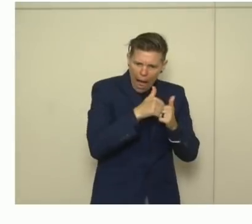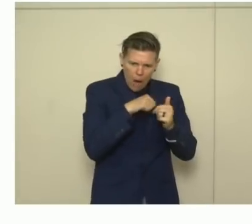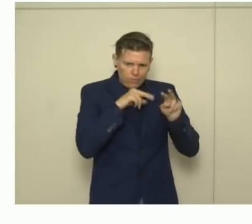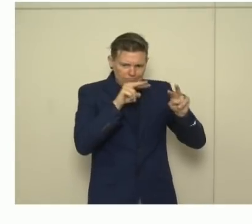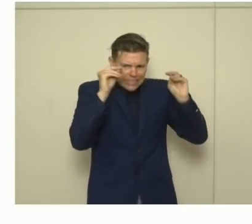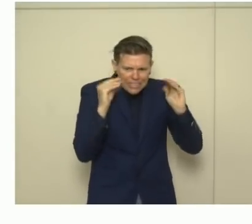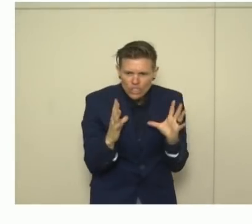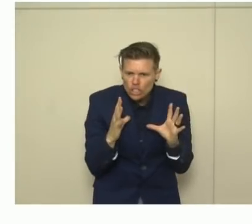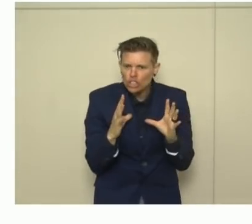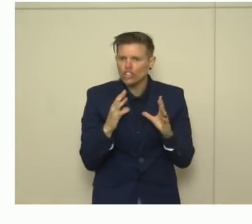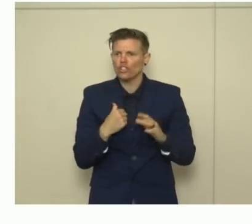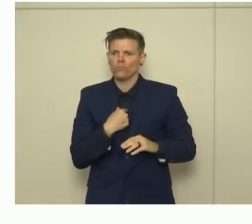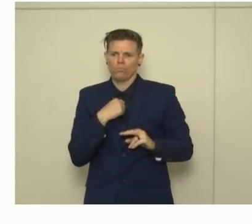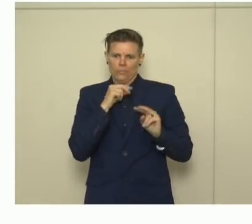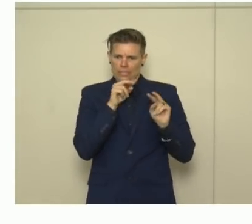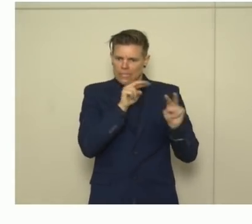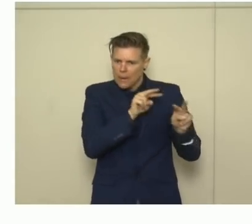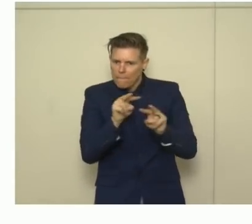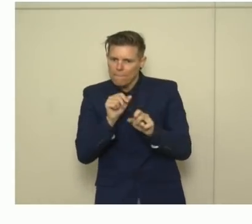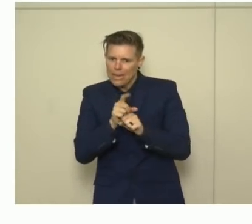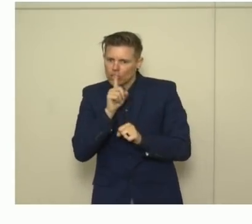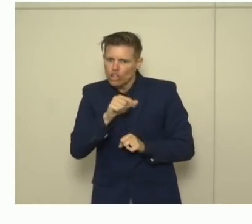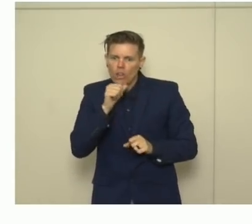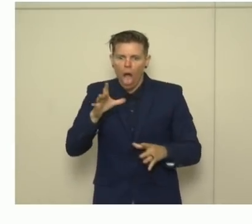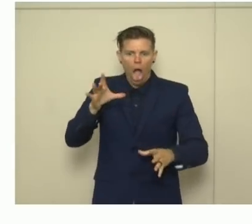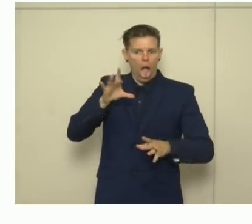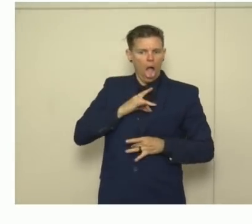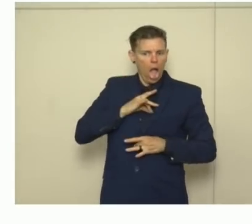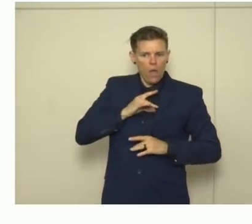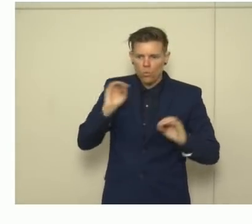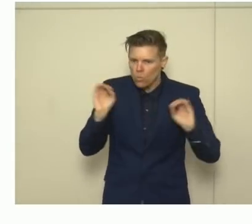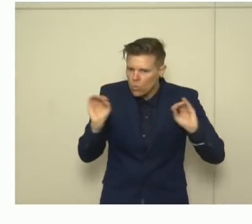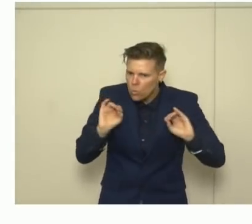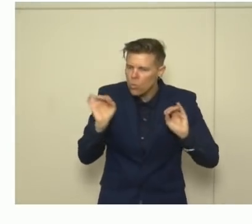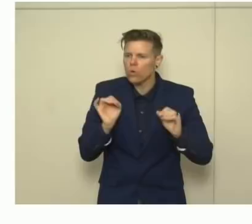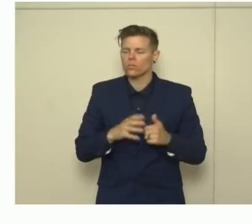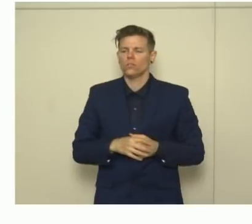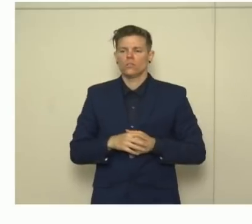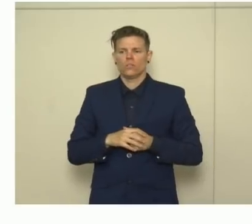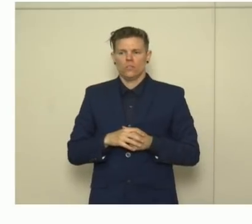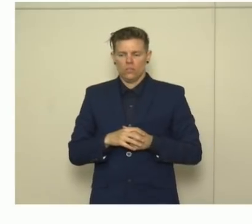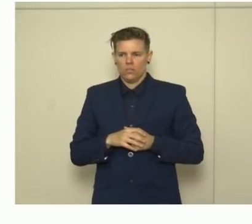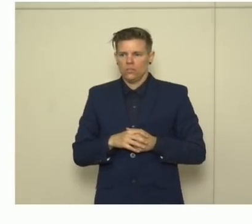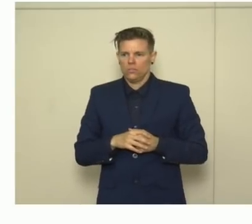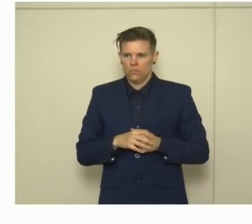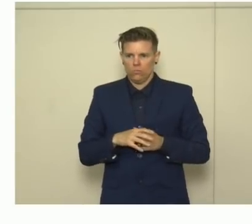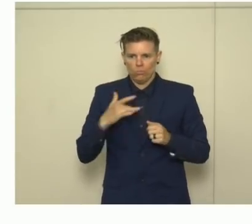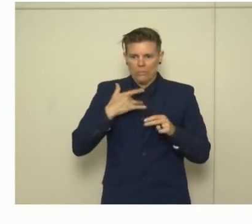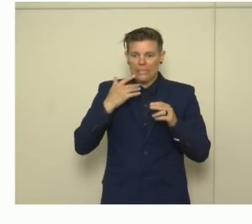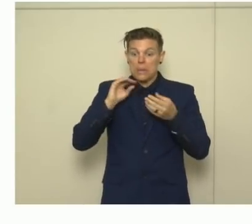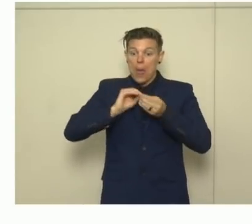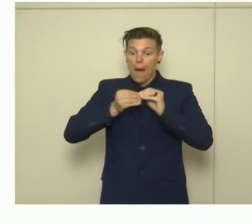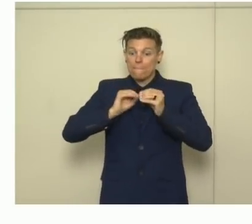We reduced class sizes in child care, similar to what you're going to hear more about in schools. And we have a very effective